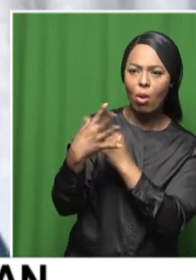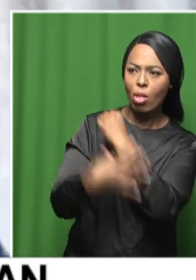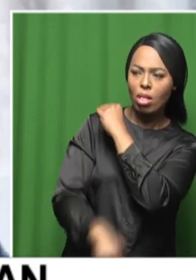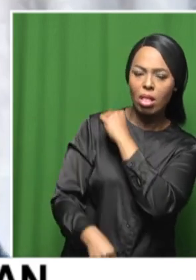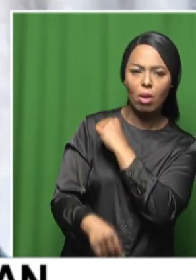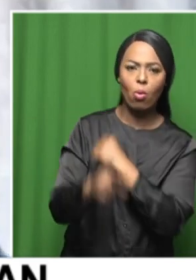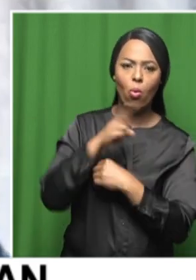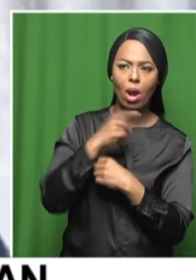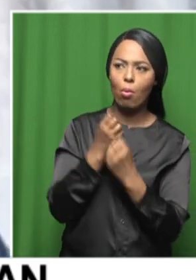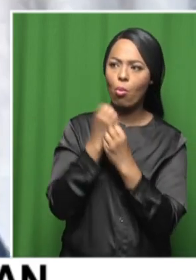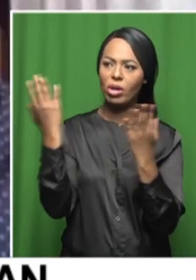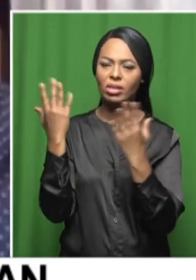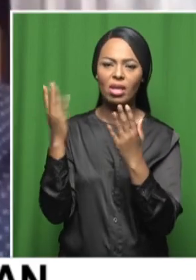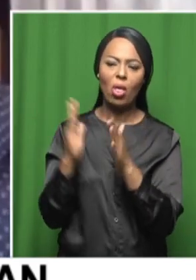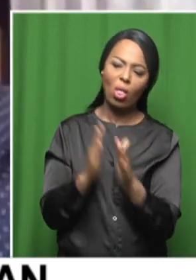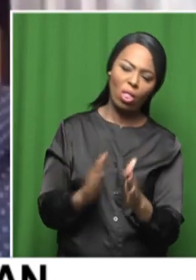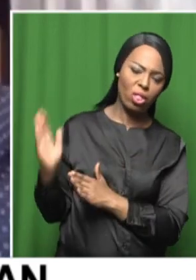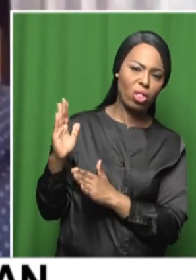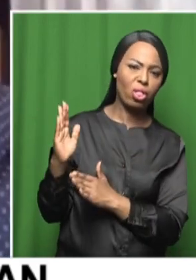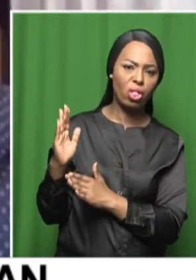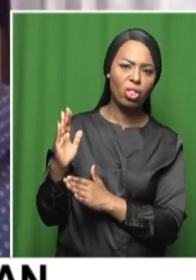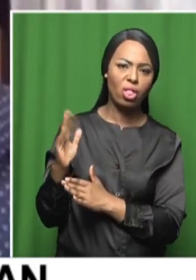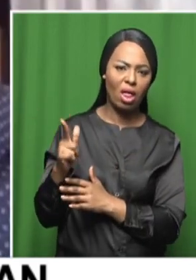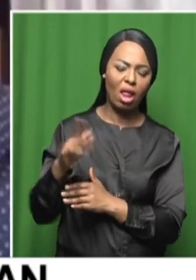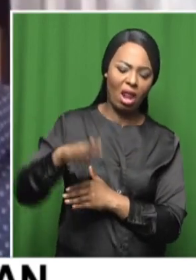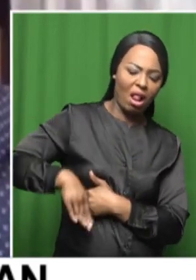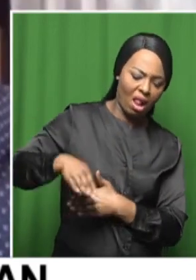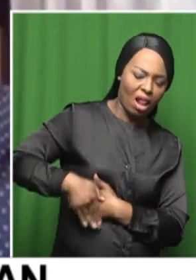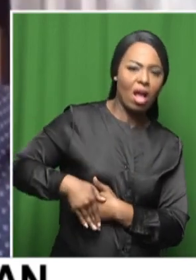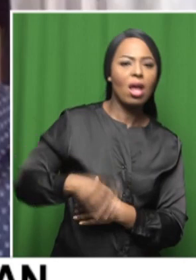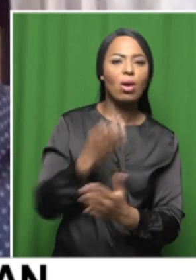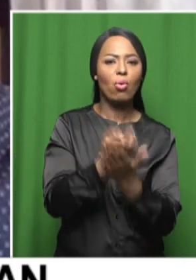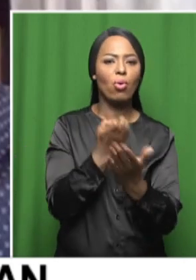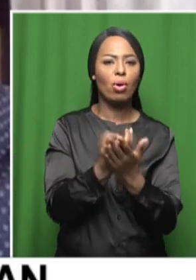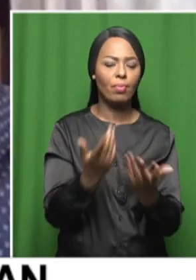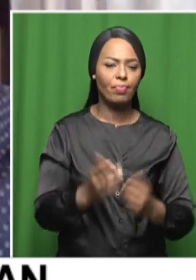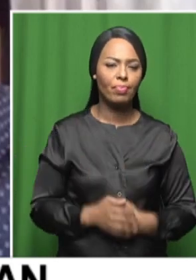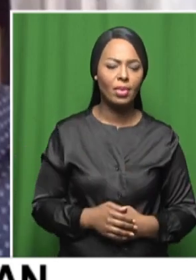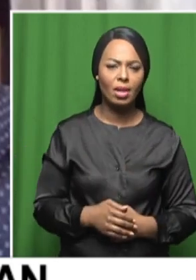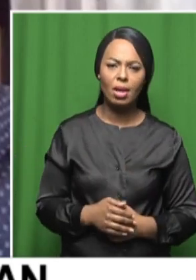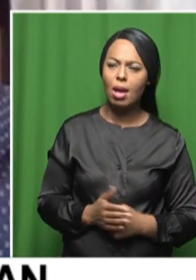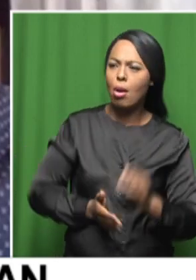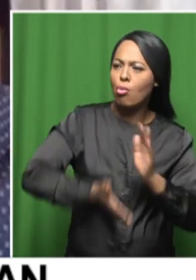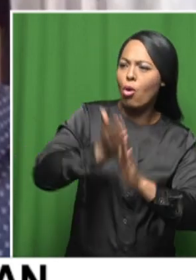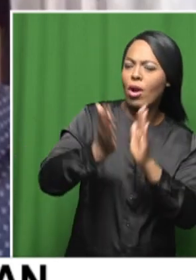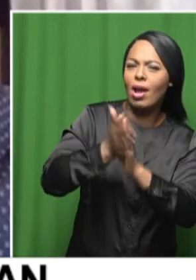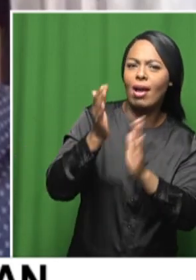from the economy. And how do we know if we're making progress towards an inclusive economy?